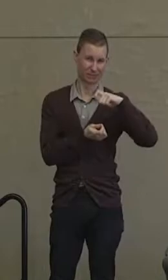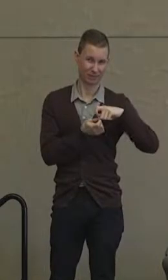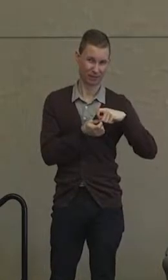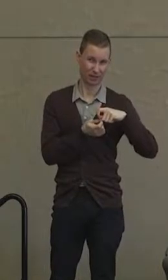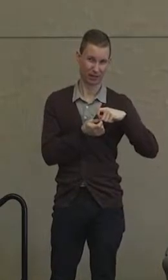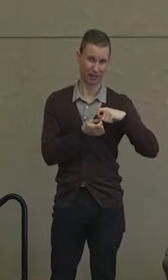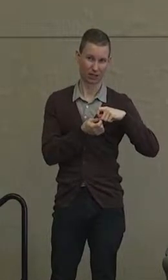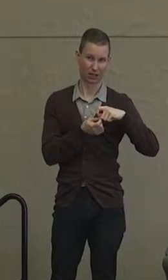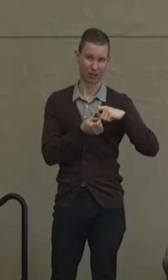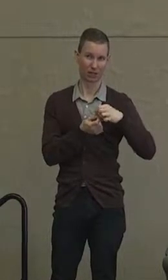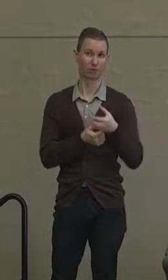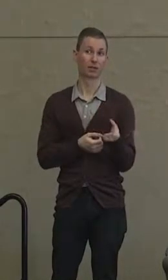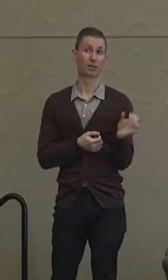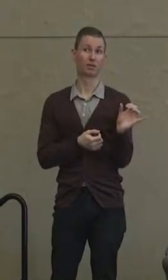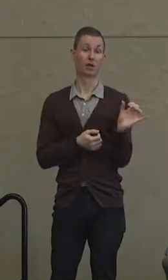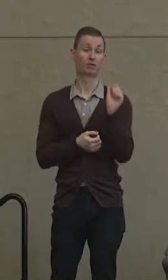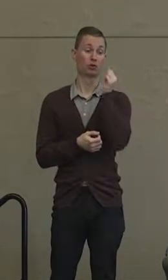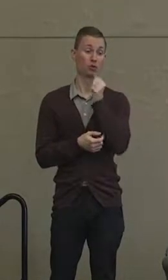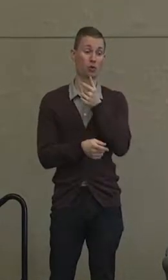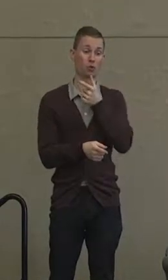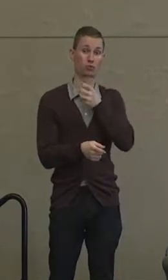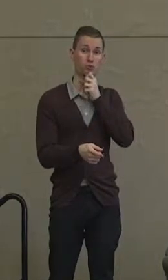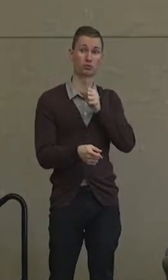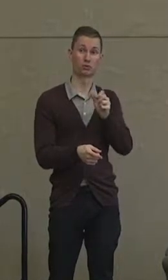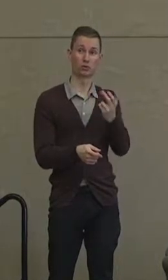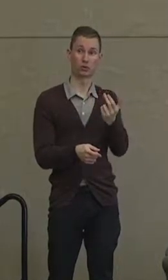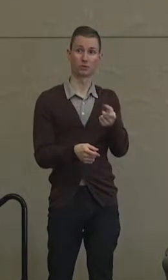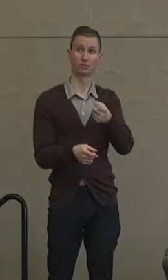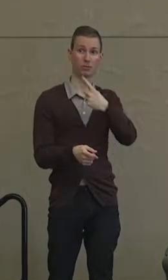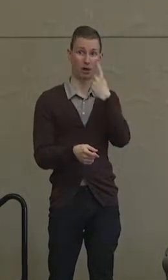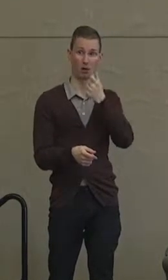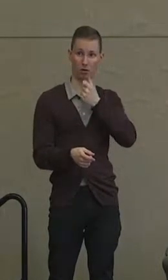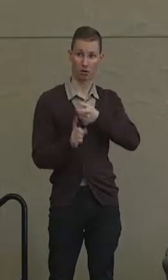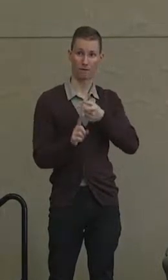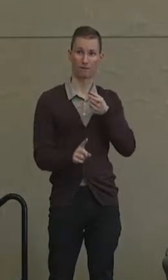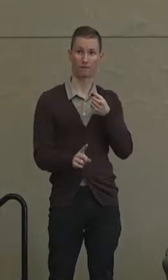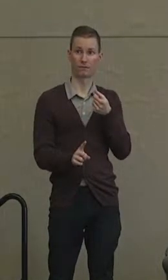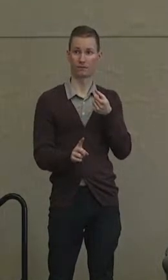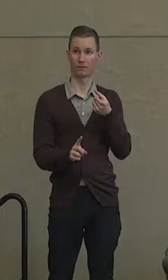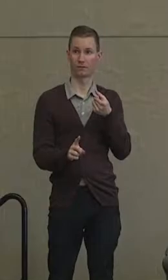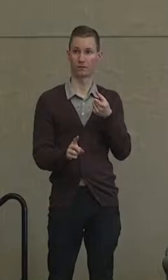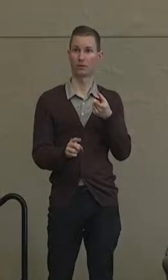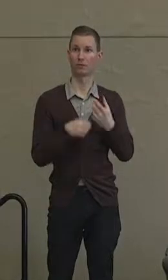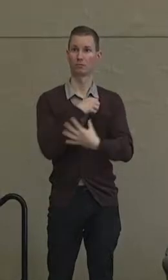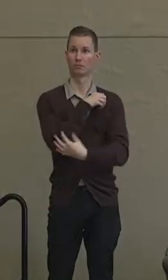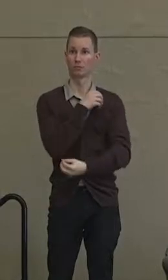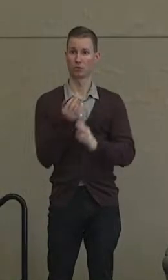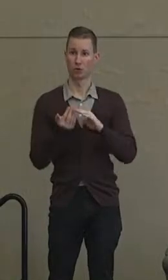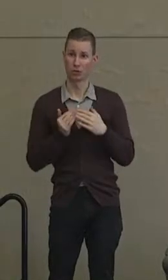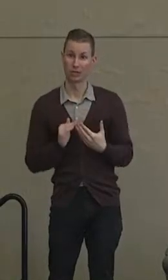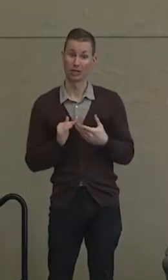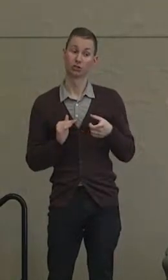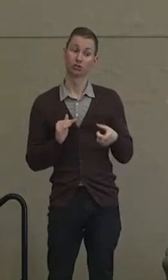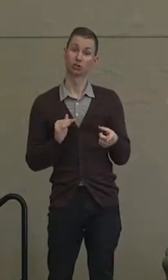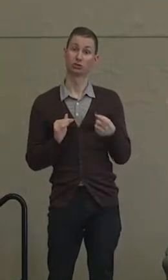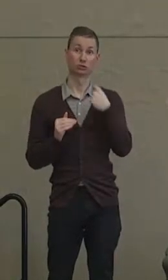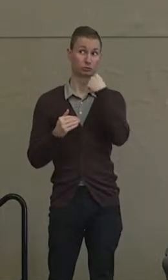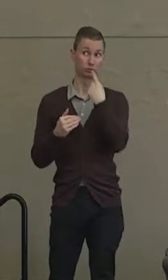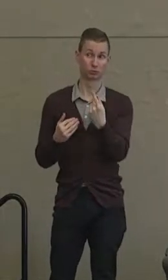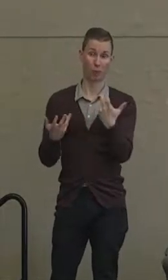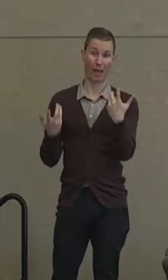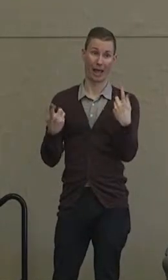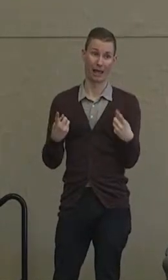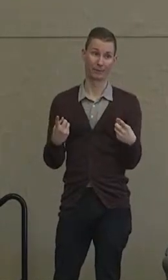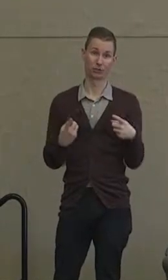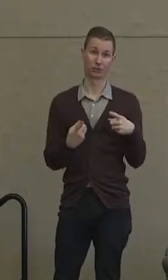specifics, like the 13-year-old girl who was a black girl from a disadvantaged community, as she disclosed what had